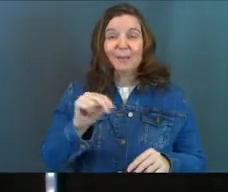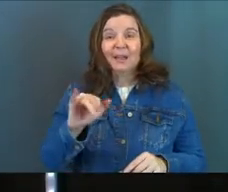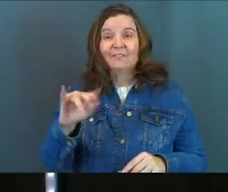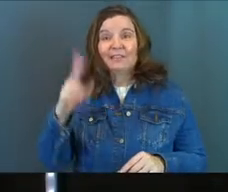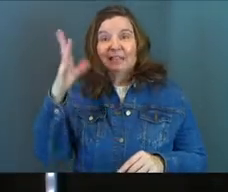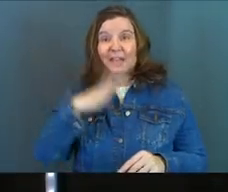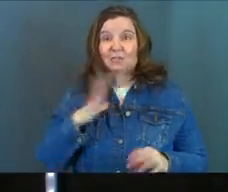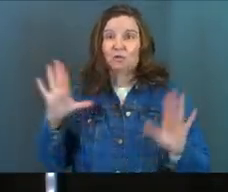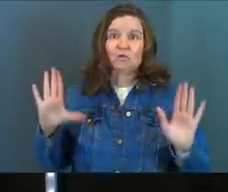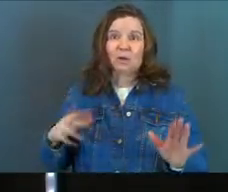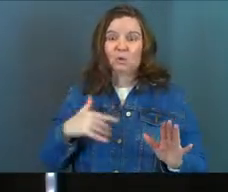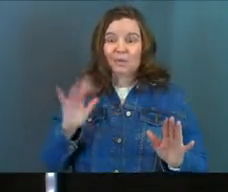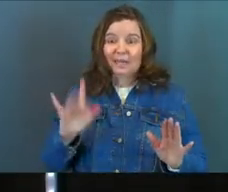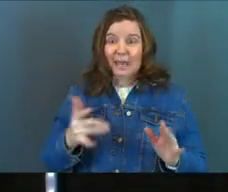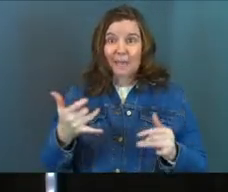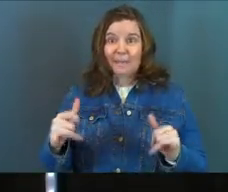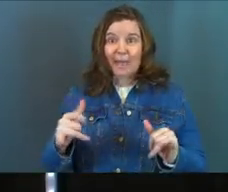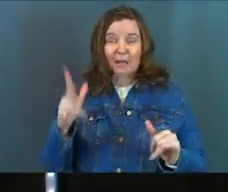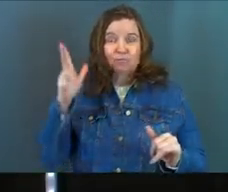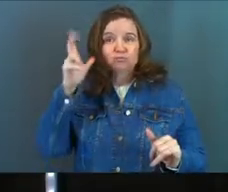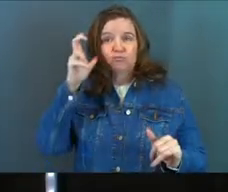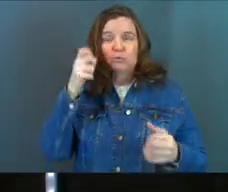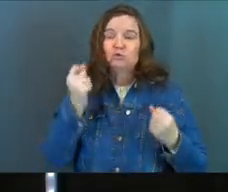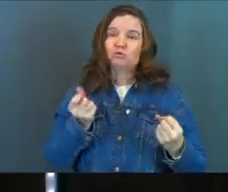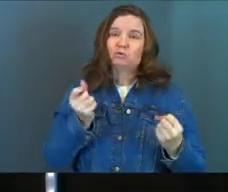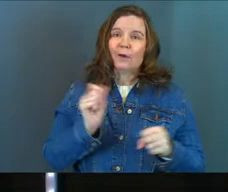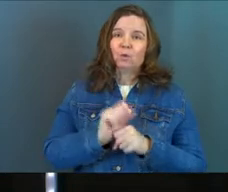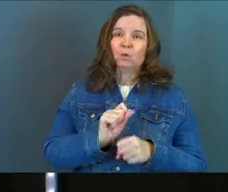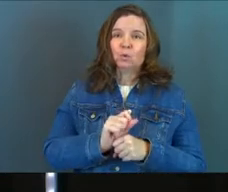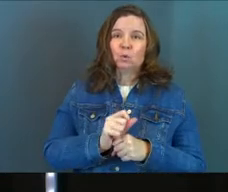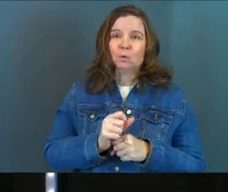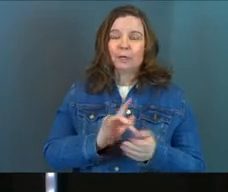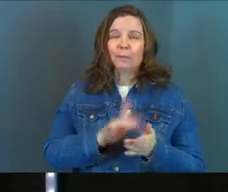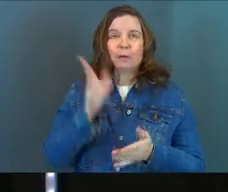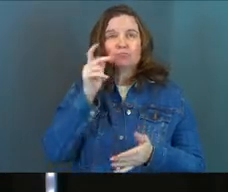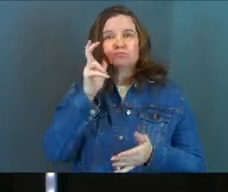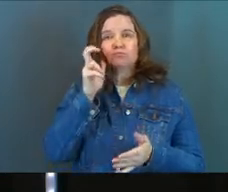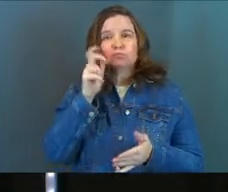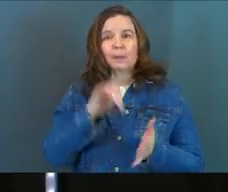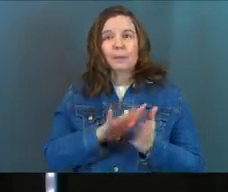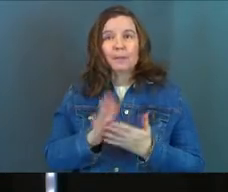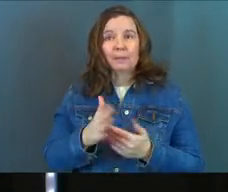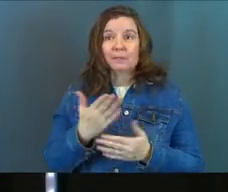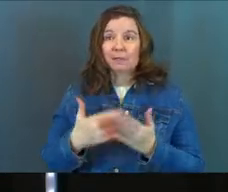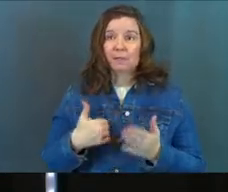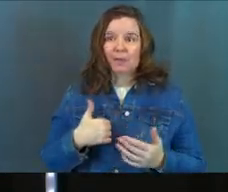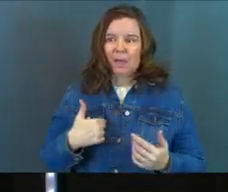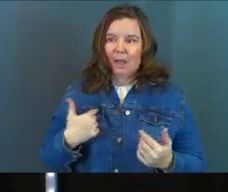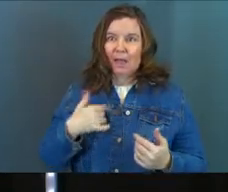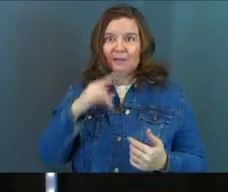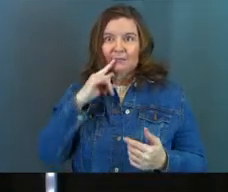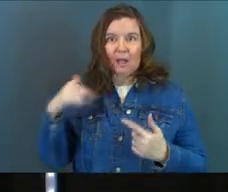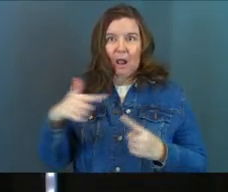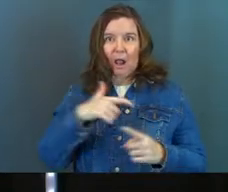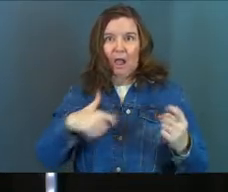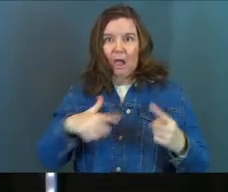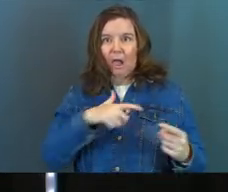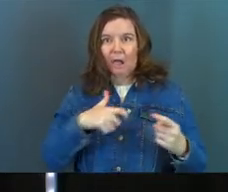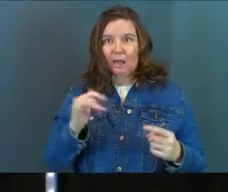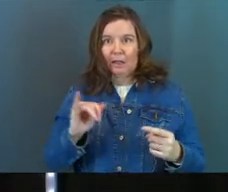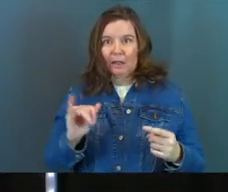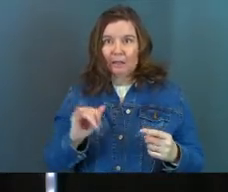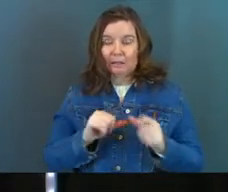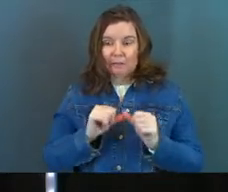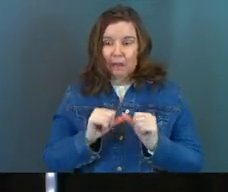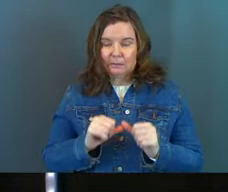he's so great. You can just hit play. You're on the commute to work. Get some Bible in. Some of you are like, I got kids running around me